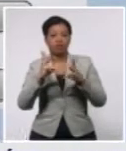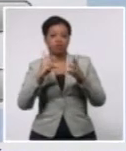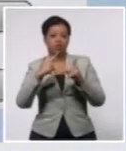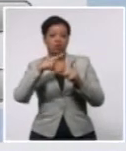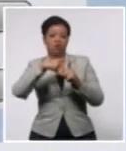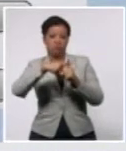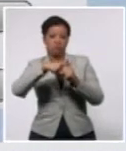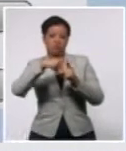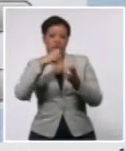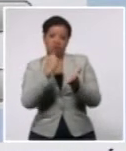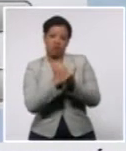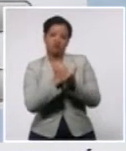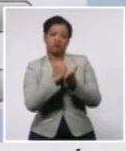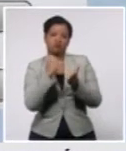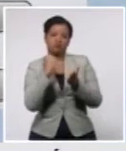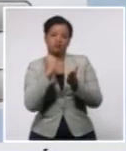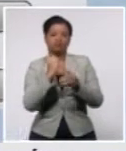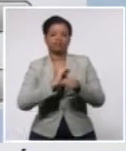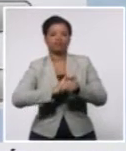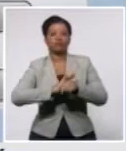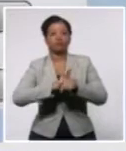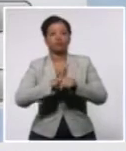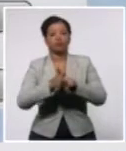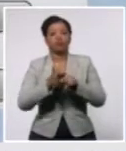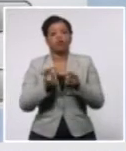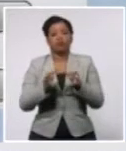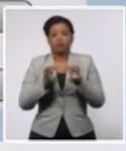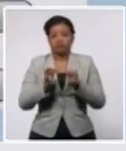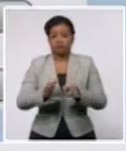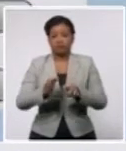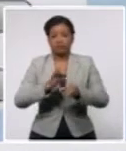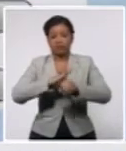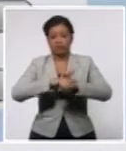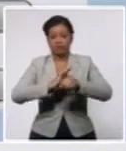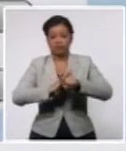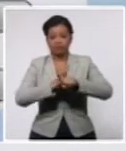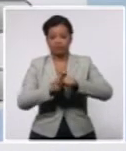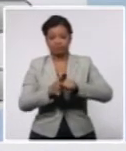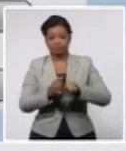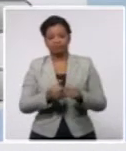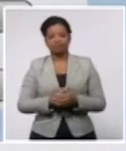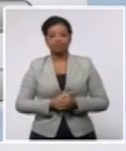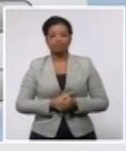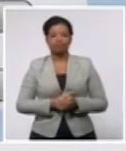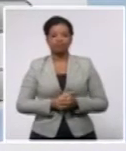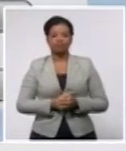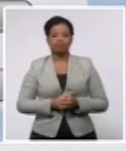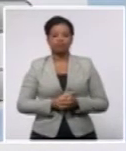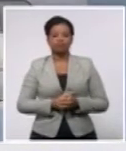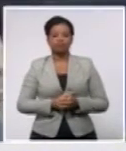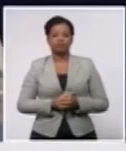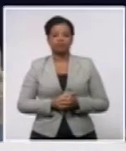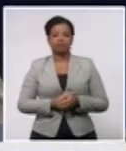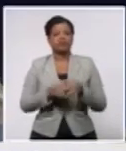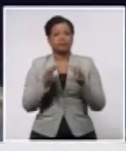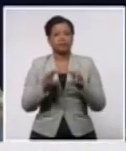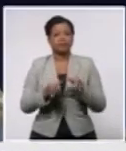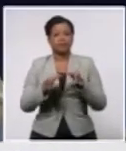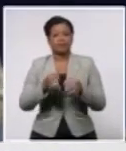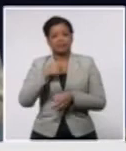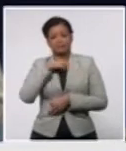2,399, 1.2%, have tested positive for SARS-CoV-2 and COVID-19.